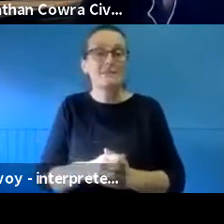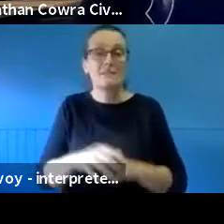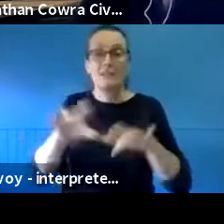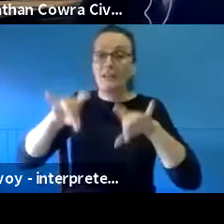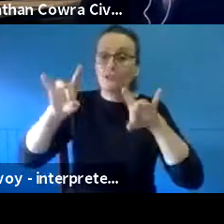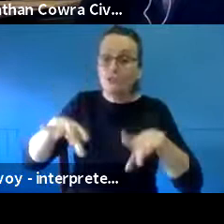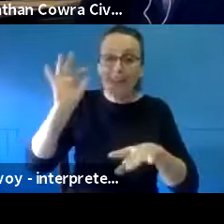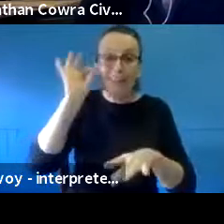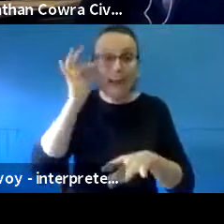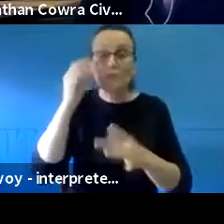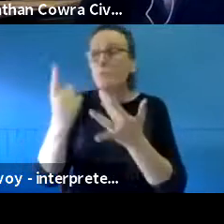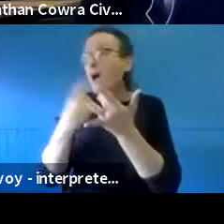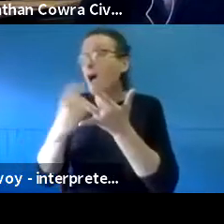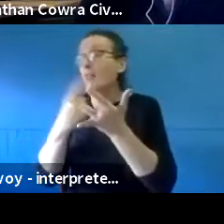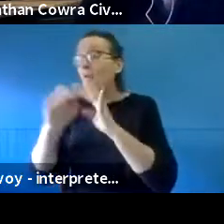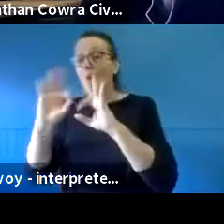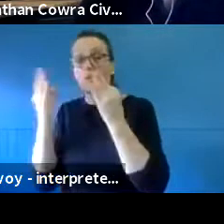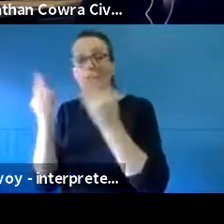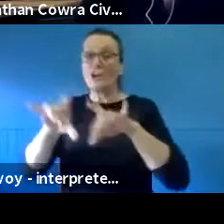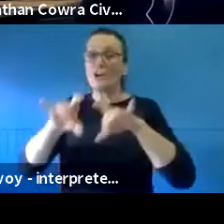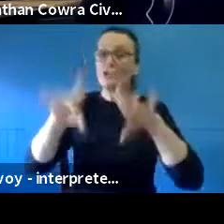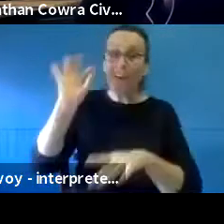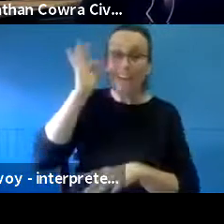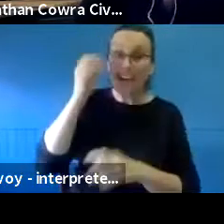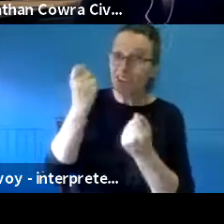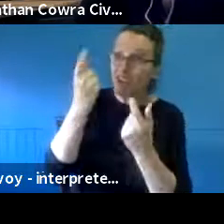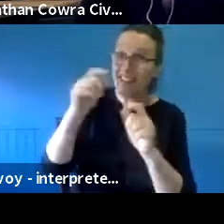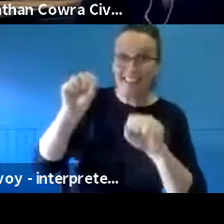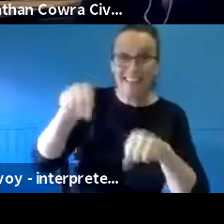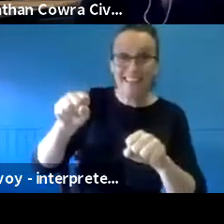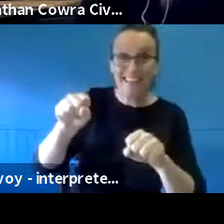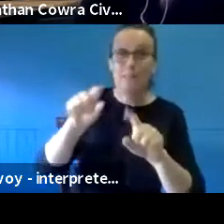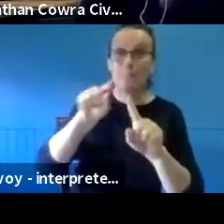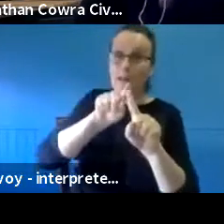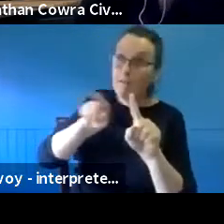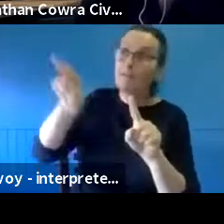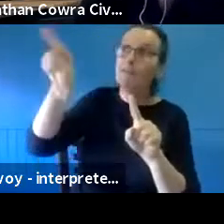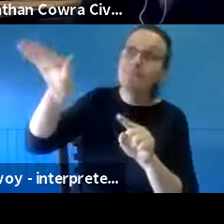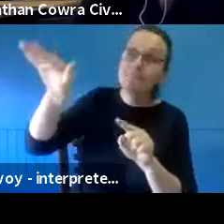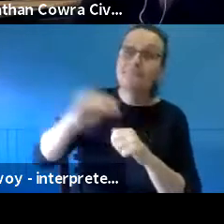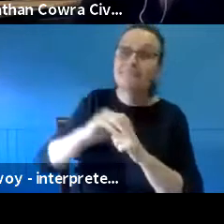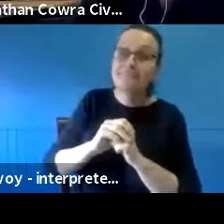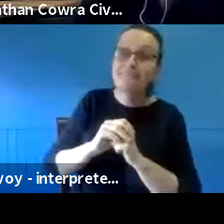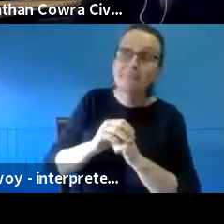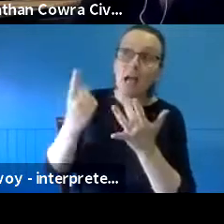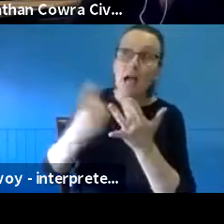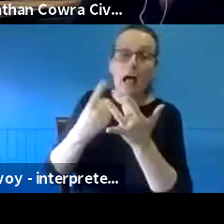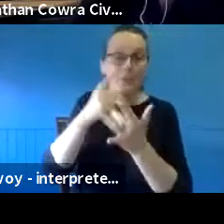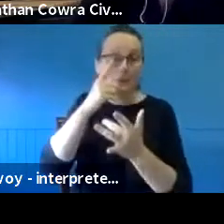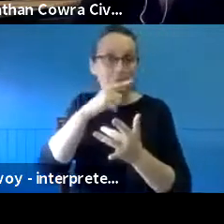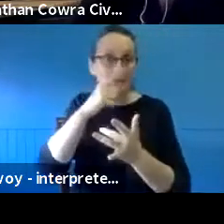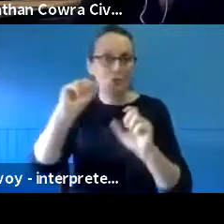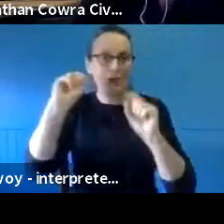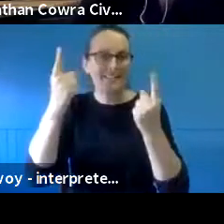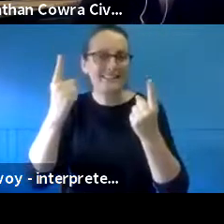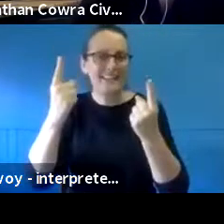Council. And she understands. It's getting the understanding of these sort of new, they're not even new technologies, that's,